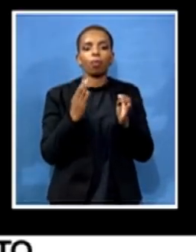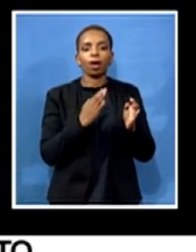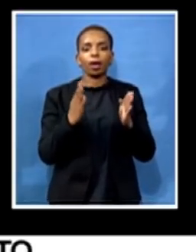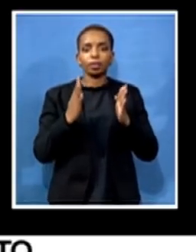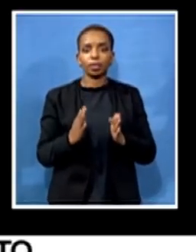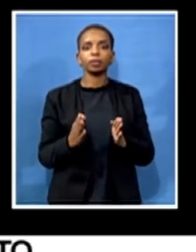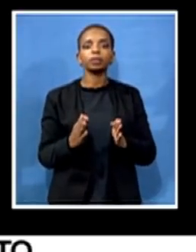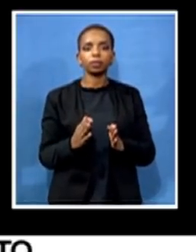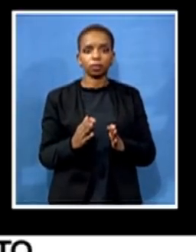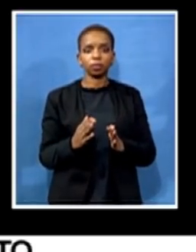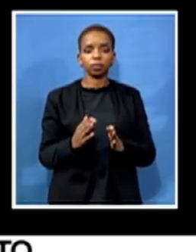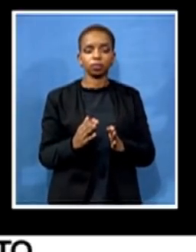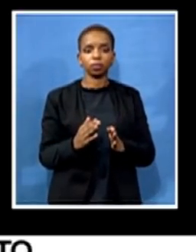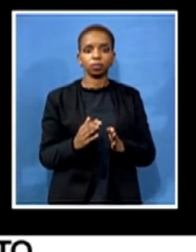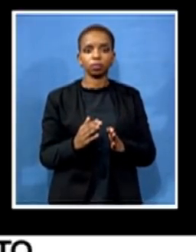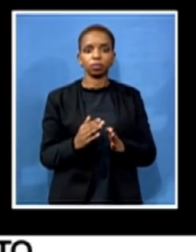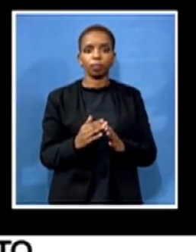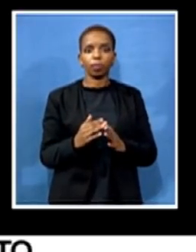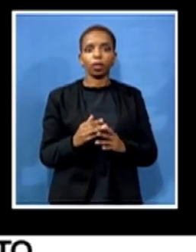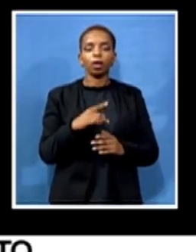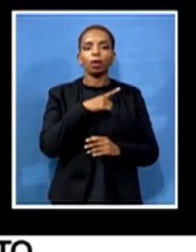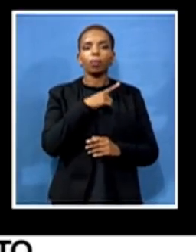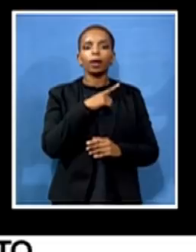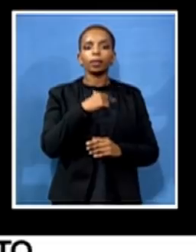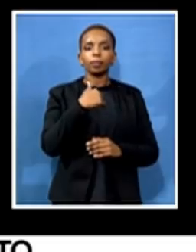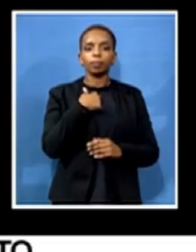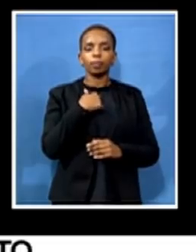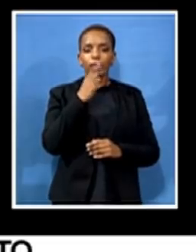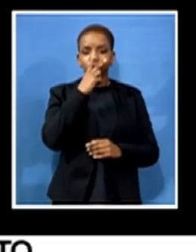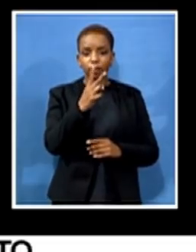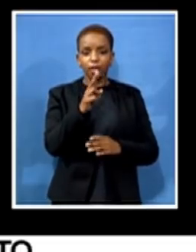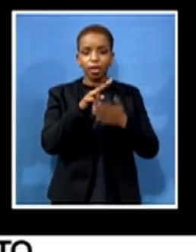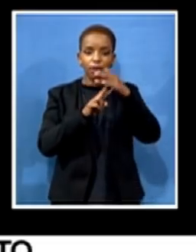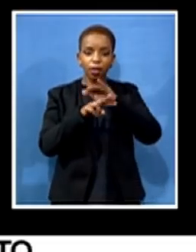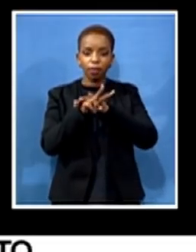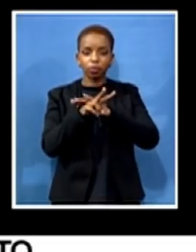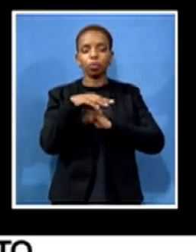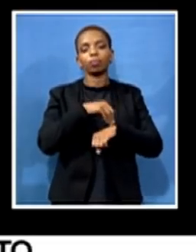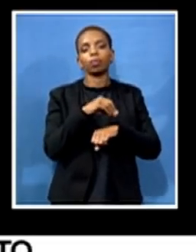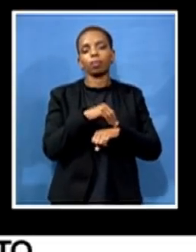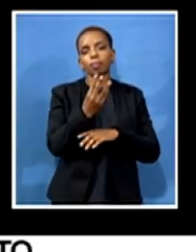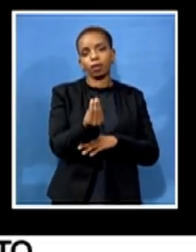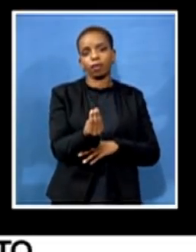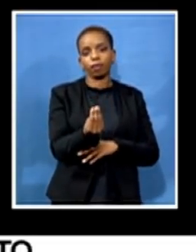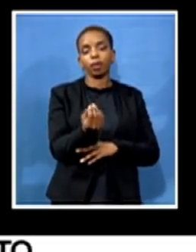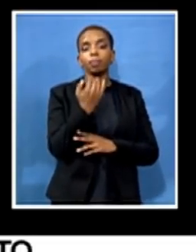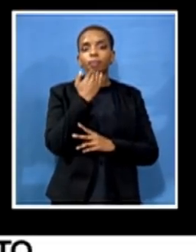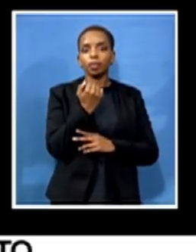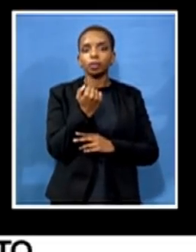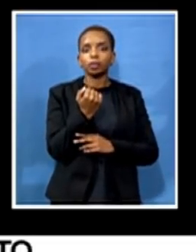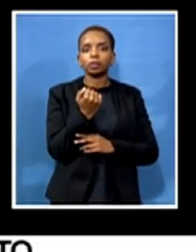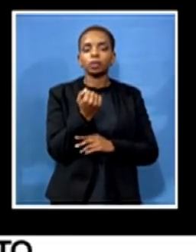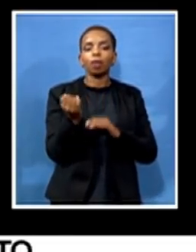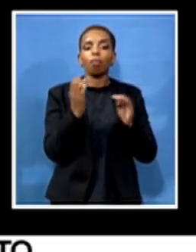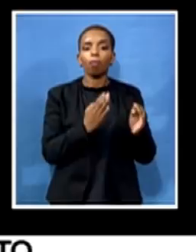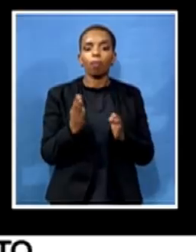because I am having a slight problem with the issue of the video. Can we just get an indication? Ordinarily the chairpersons will speak,